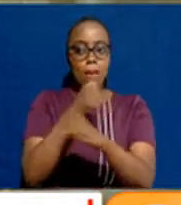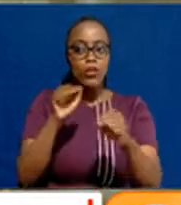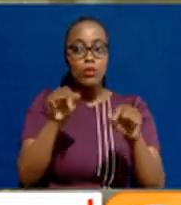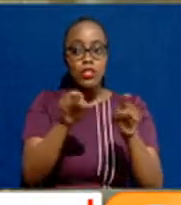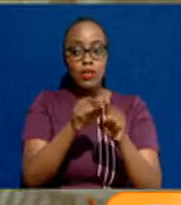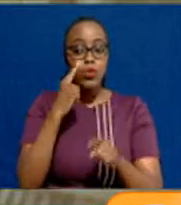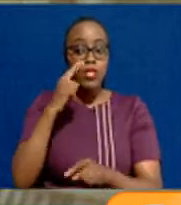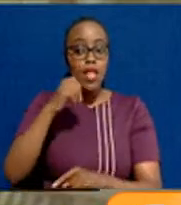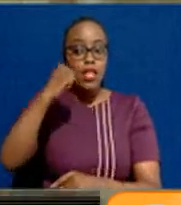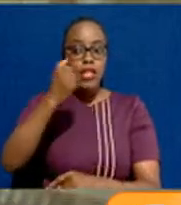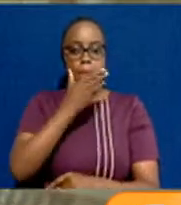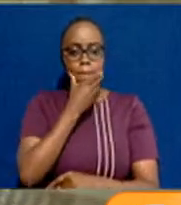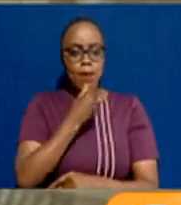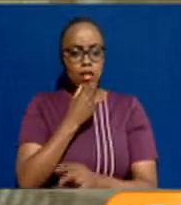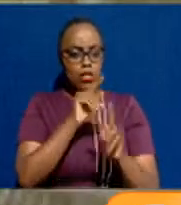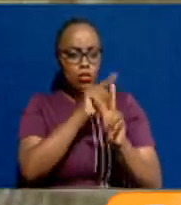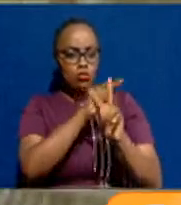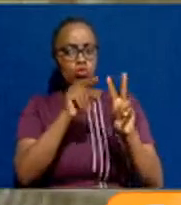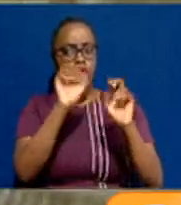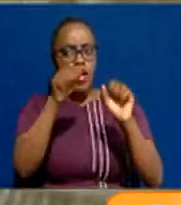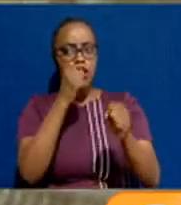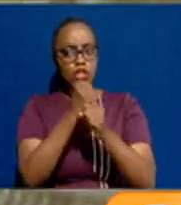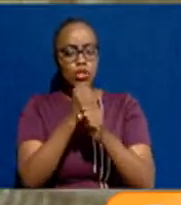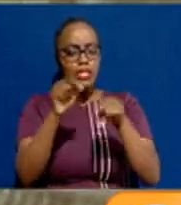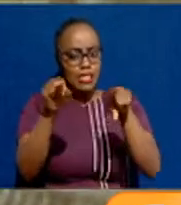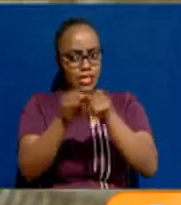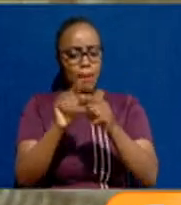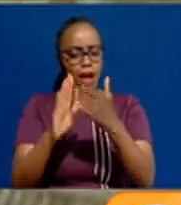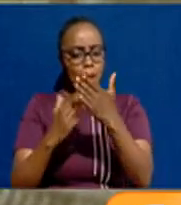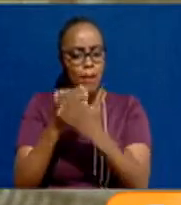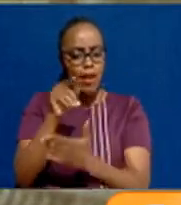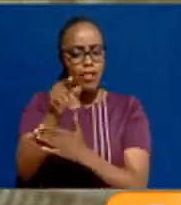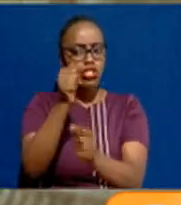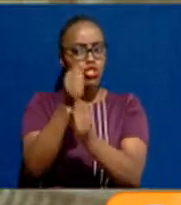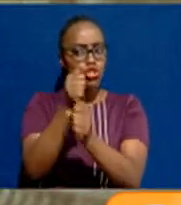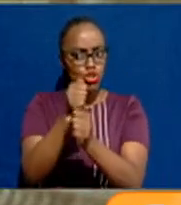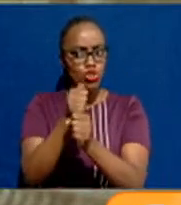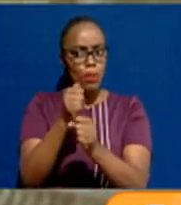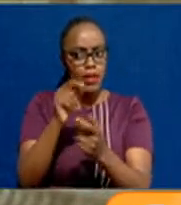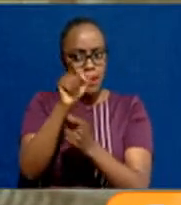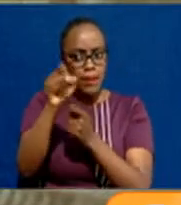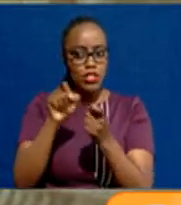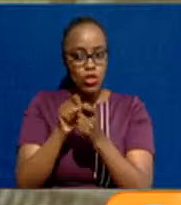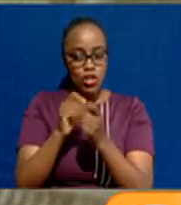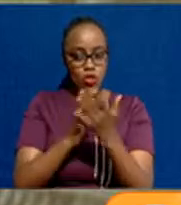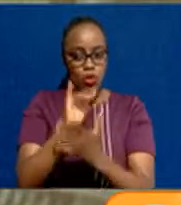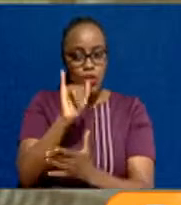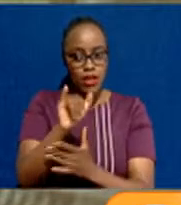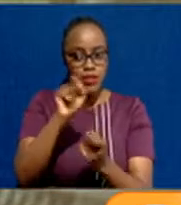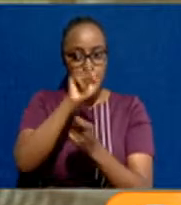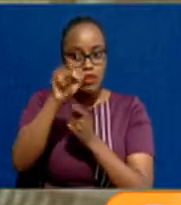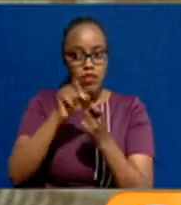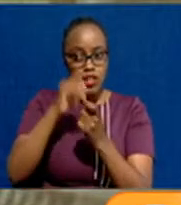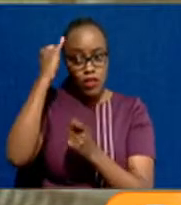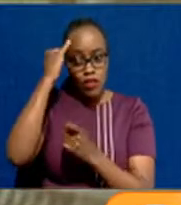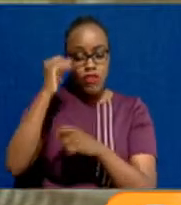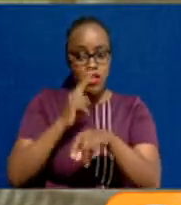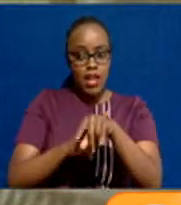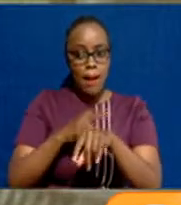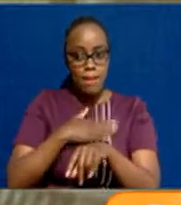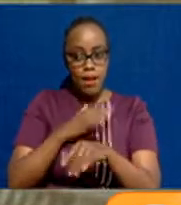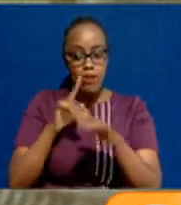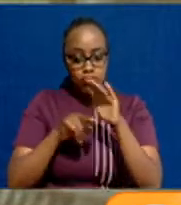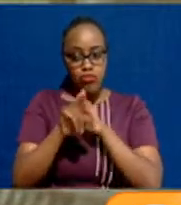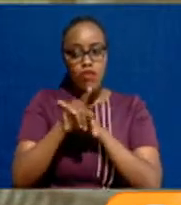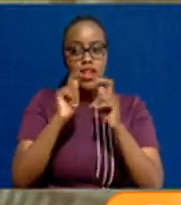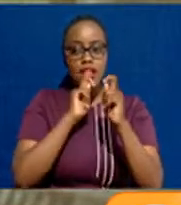see on the other side, a man has two things he can do and he actually applies for that particular job. Mm. Now, with that particular notion, by the time I'm getting into